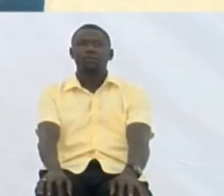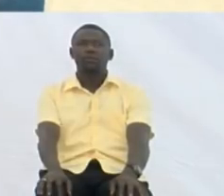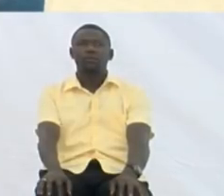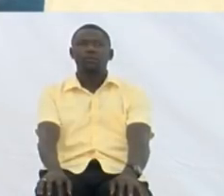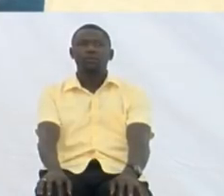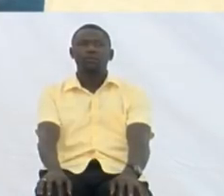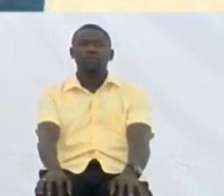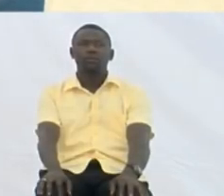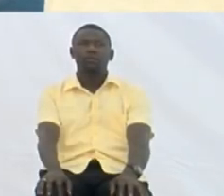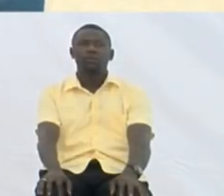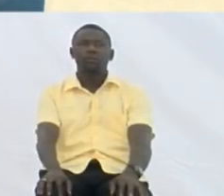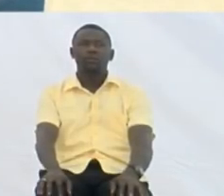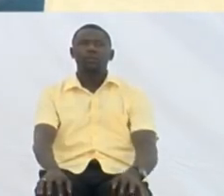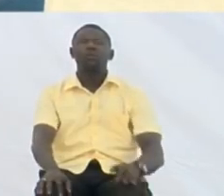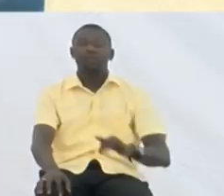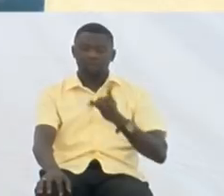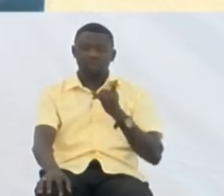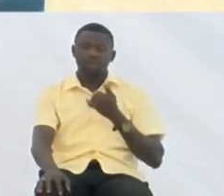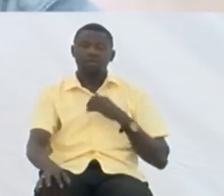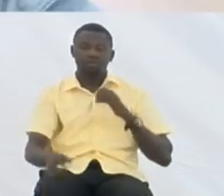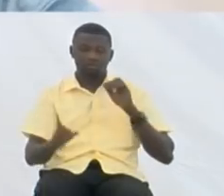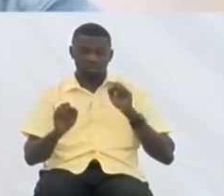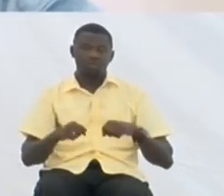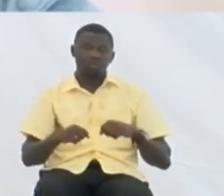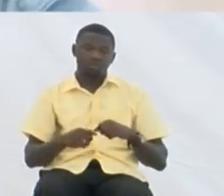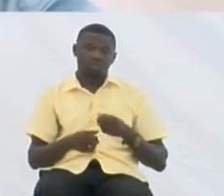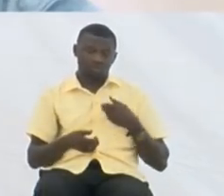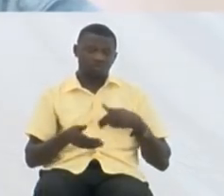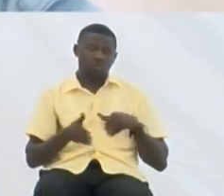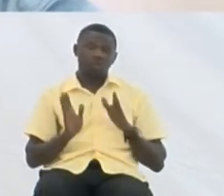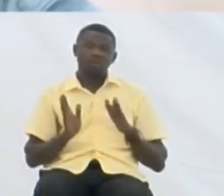ah ha a sekeno nyama kai. It could be that way.